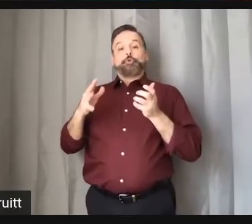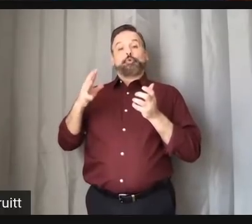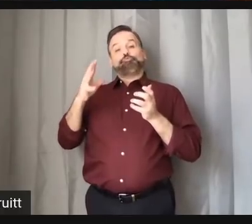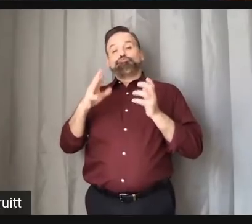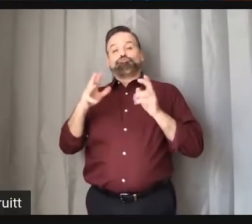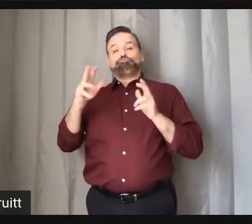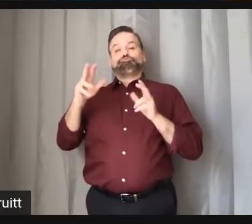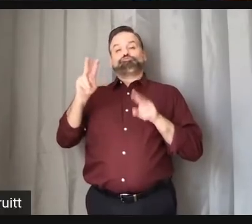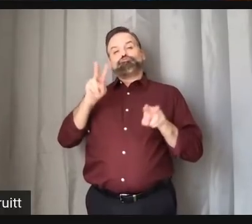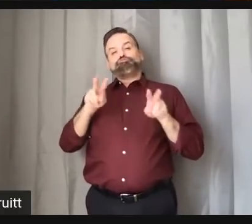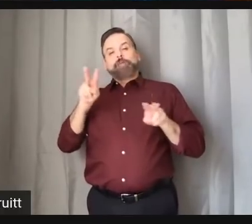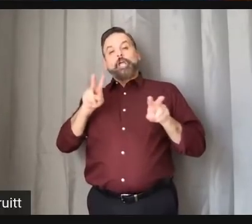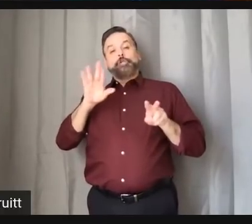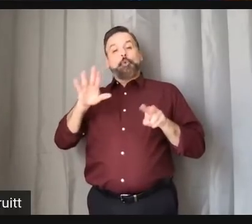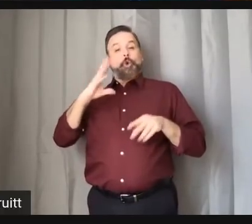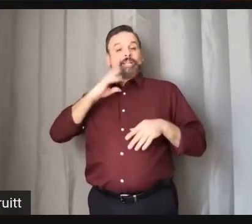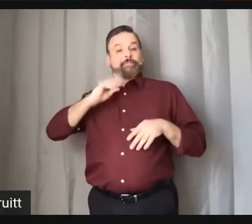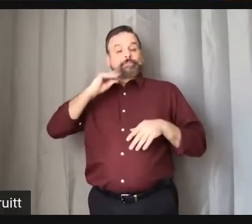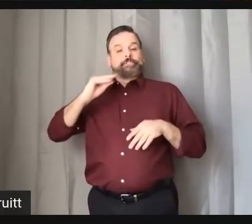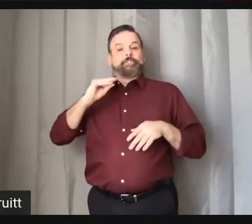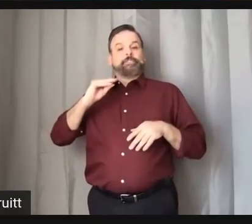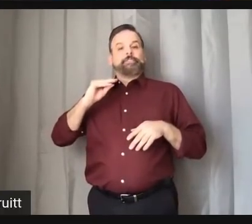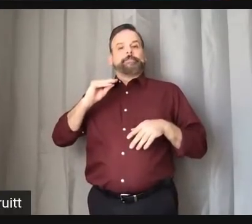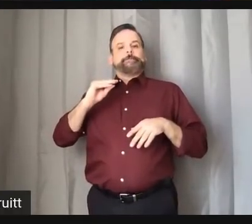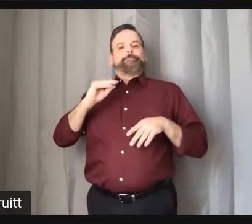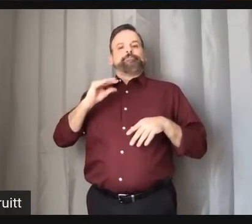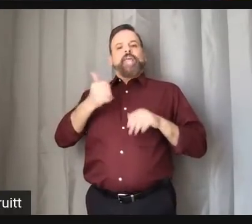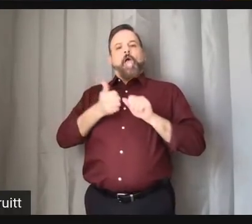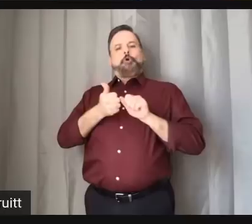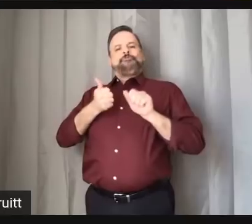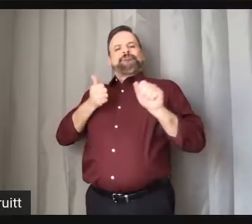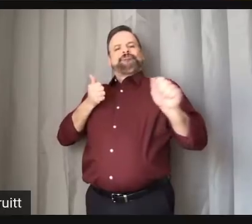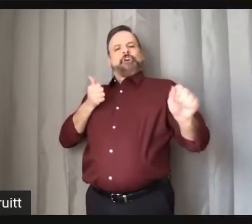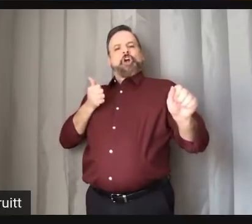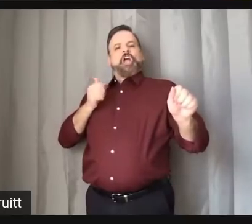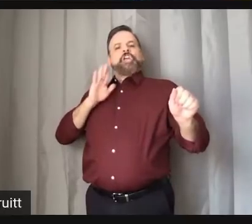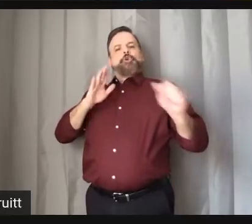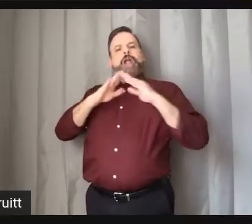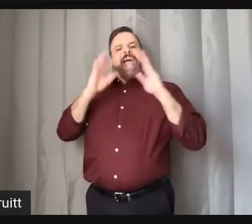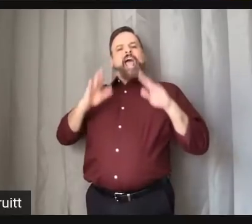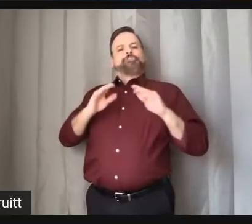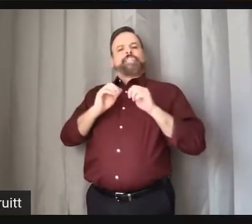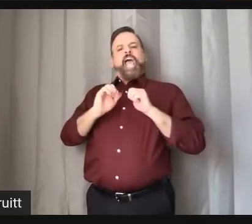was. How far away from your house were you allowed to play?